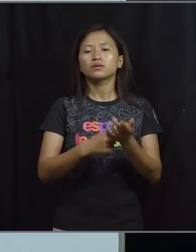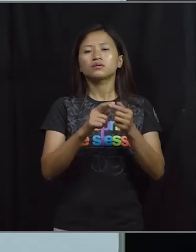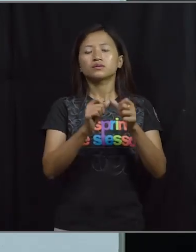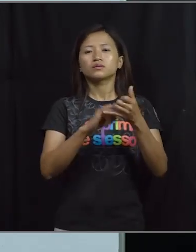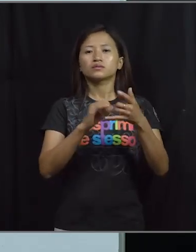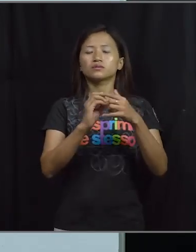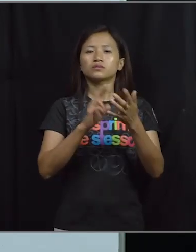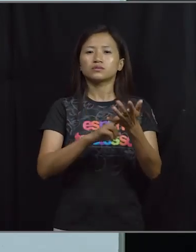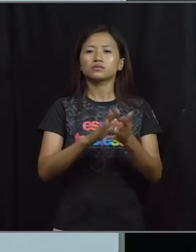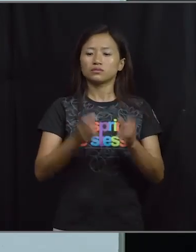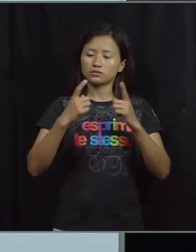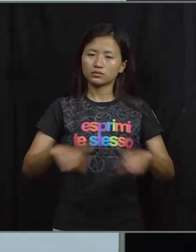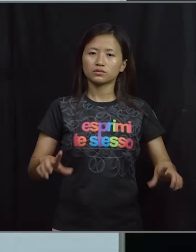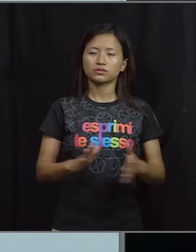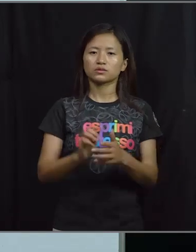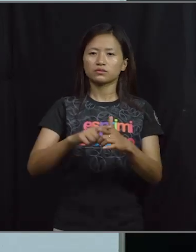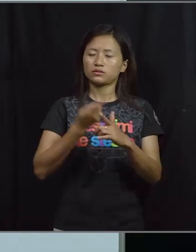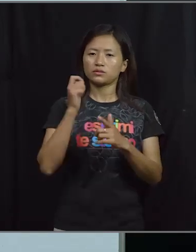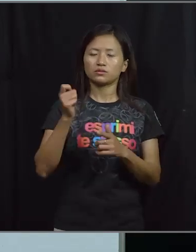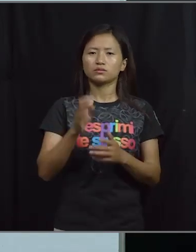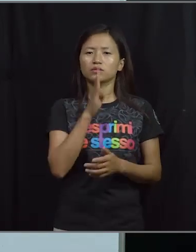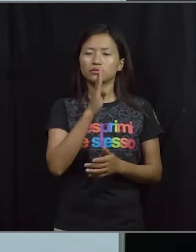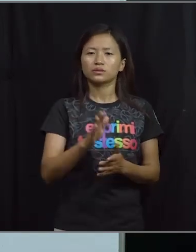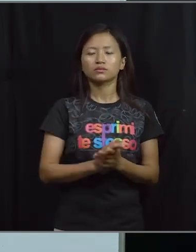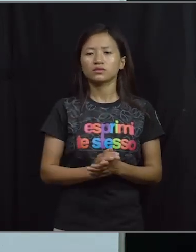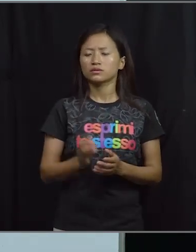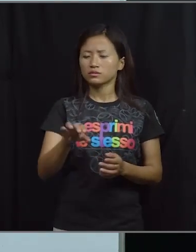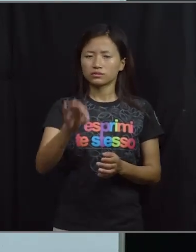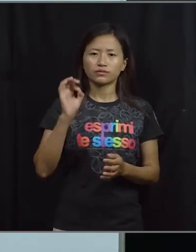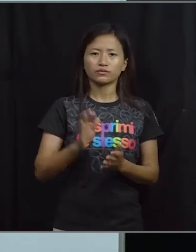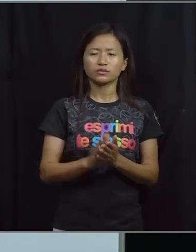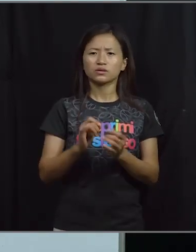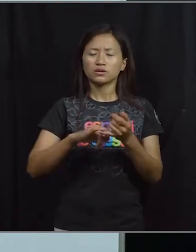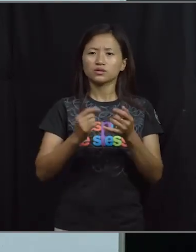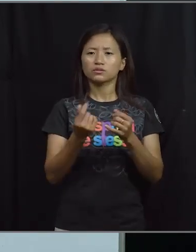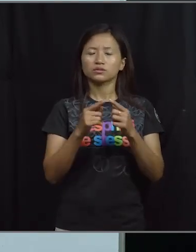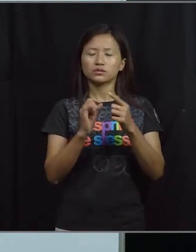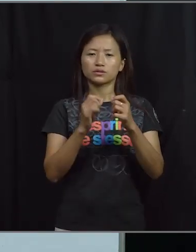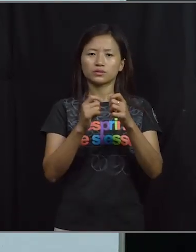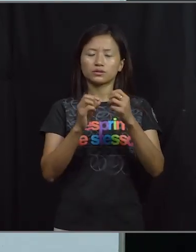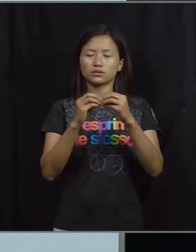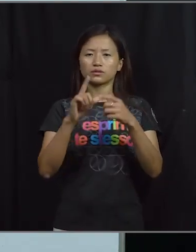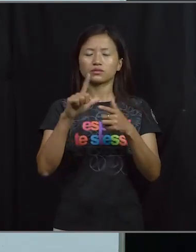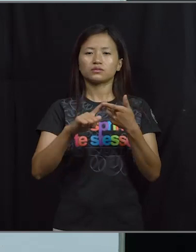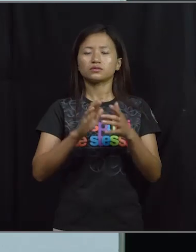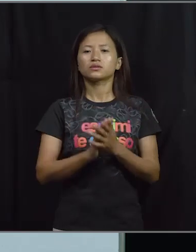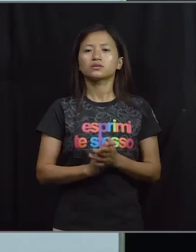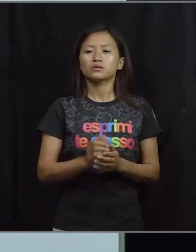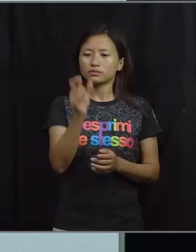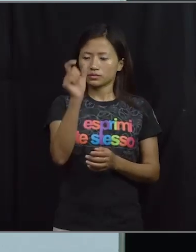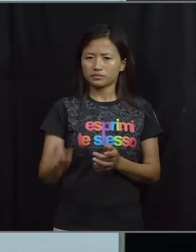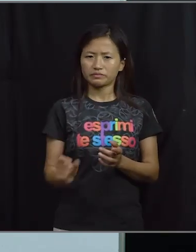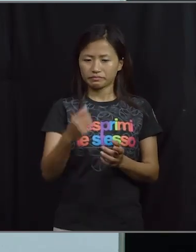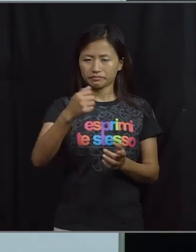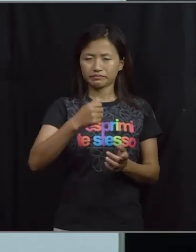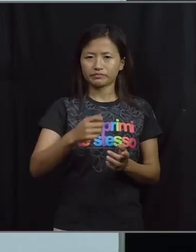because they have lost their job, or because they could not find a suitable job which is suitable with their